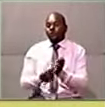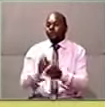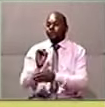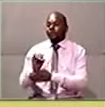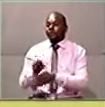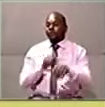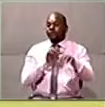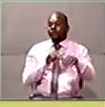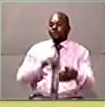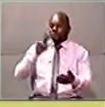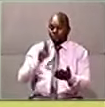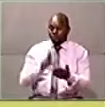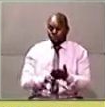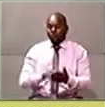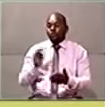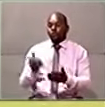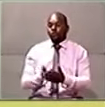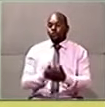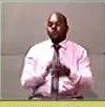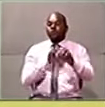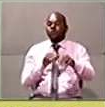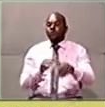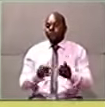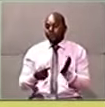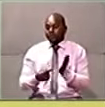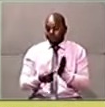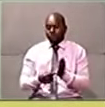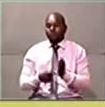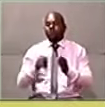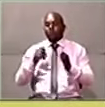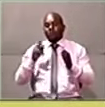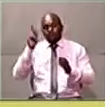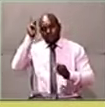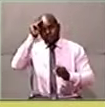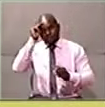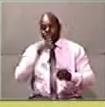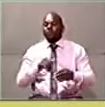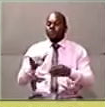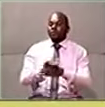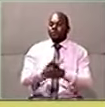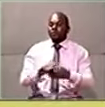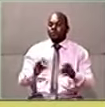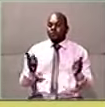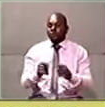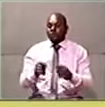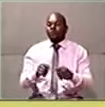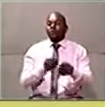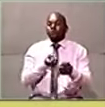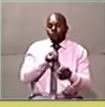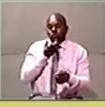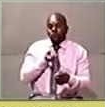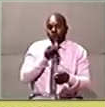the new farming technologies. The system also skills commercial, medium and lower horticulture farmers in the